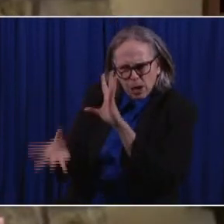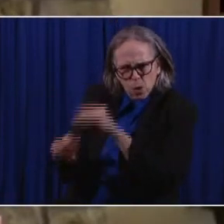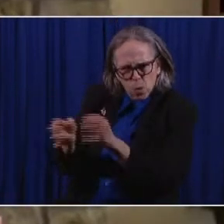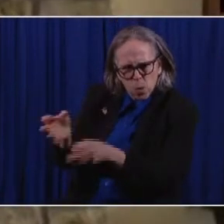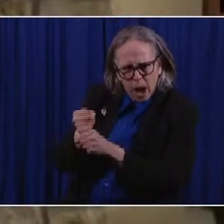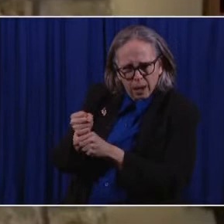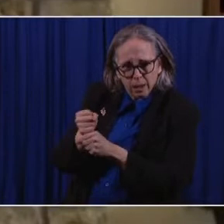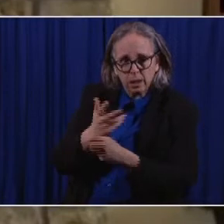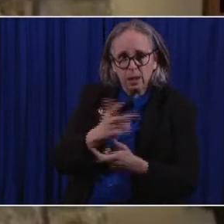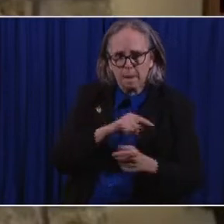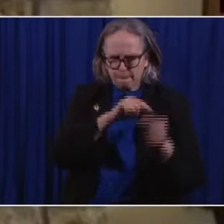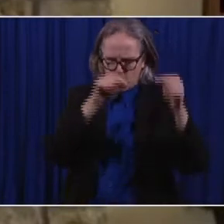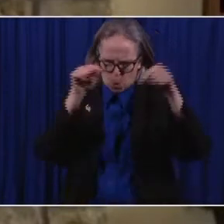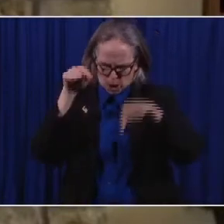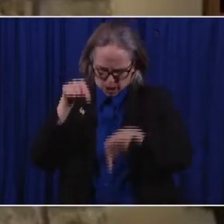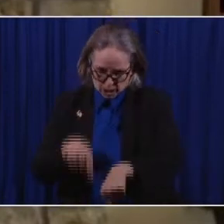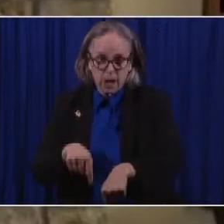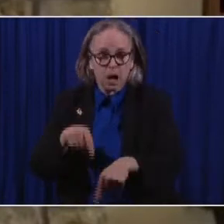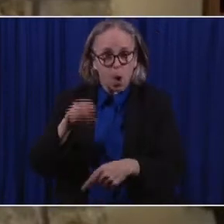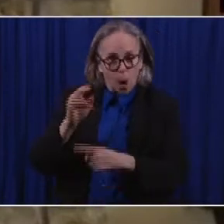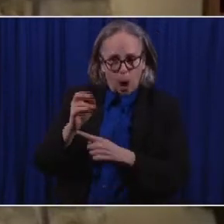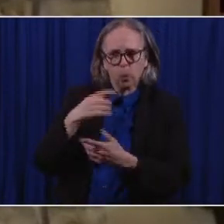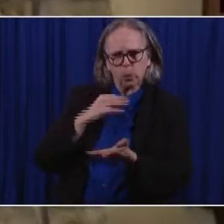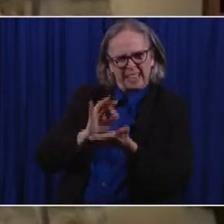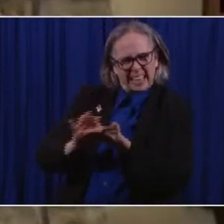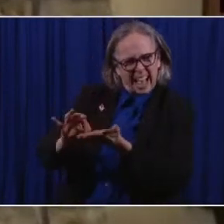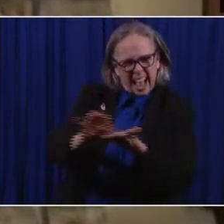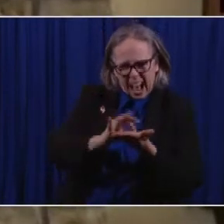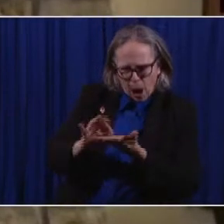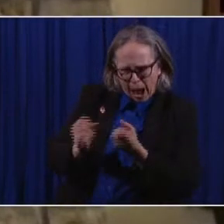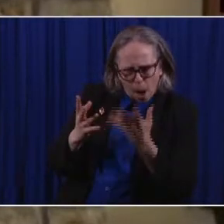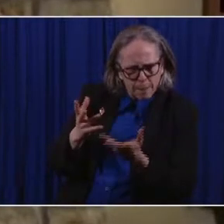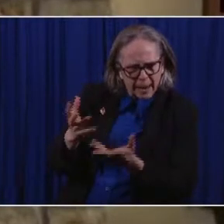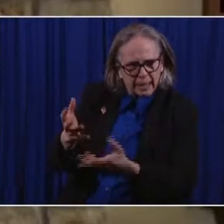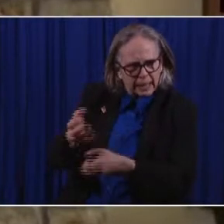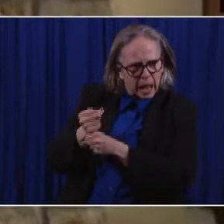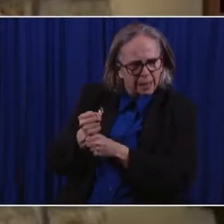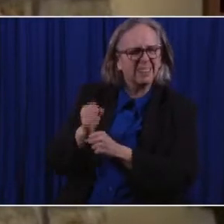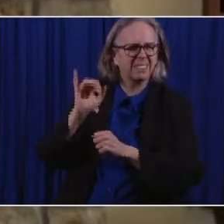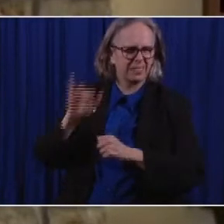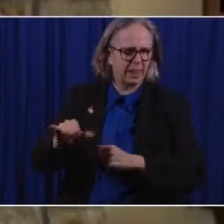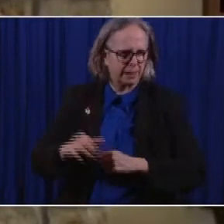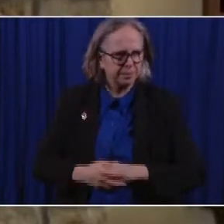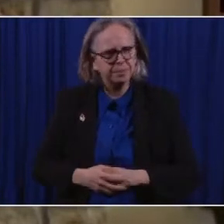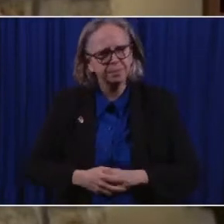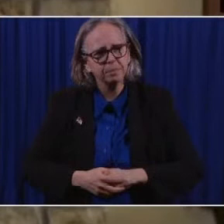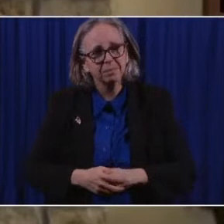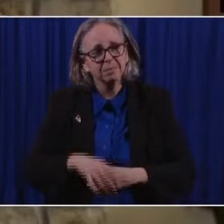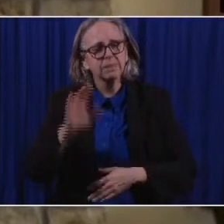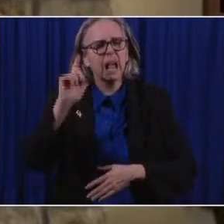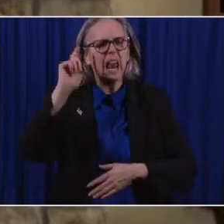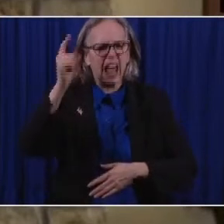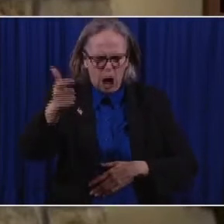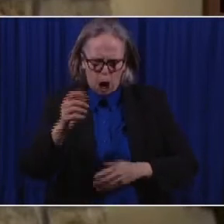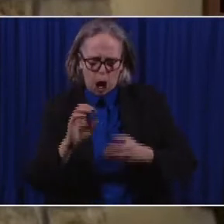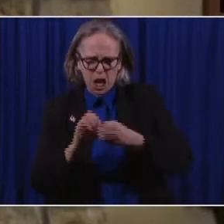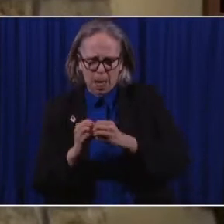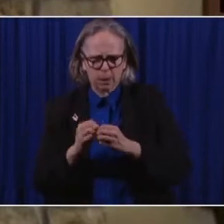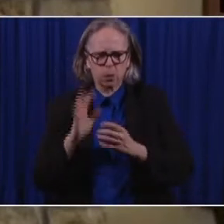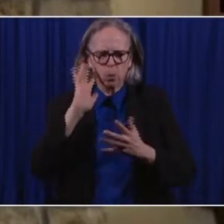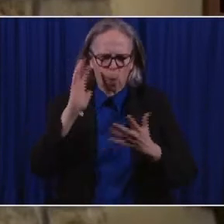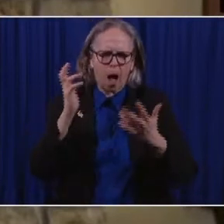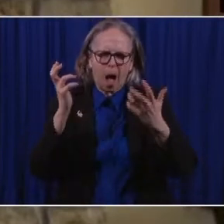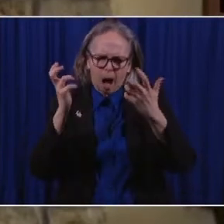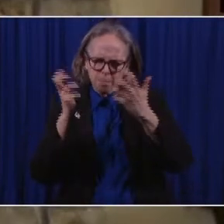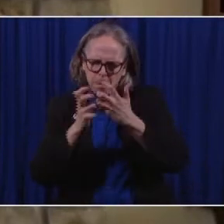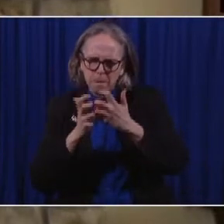shot being given at the same time. So these numbers will rectify over a while. What I wanted to know is of the